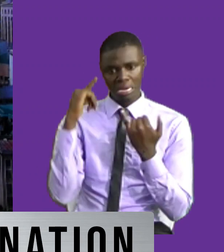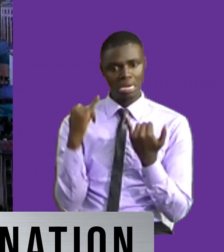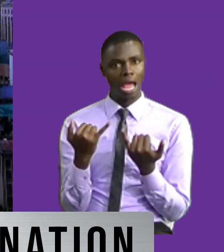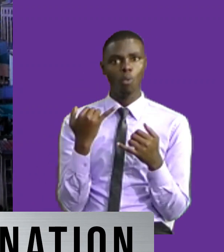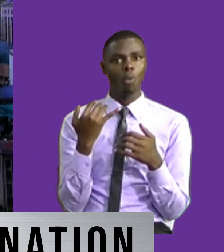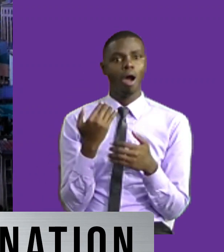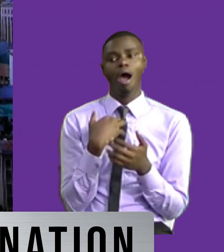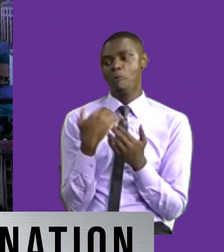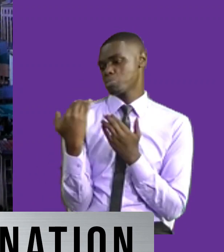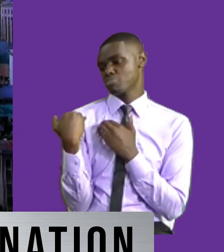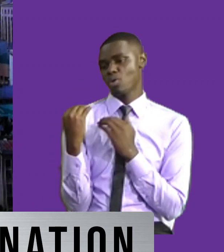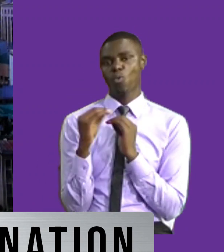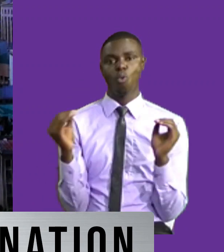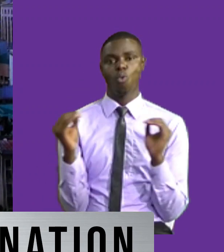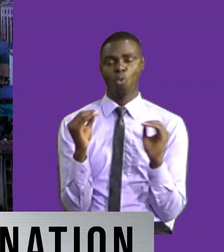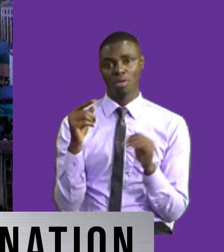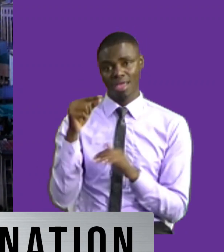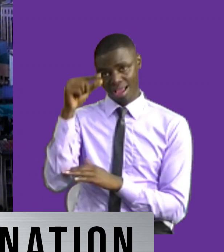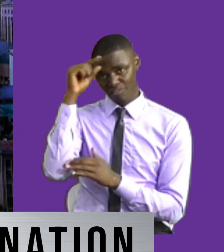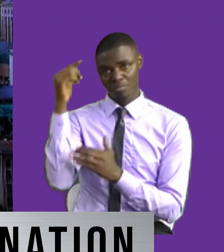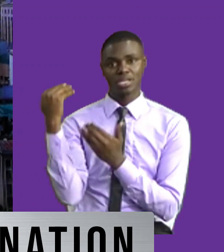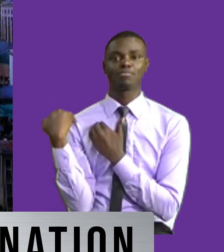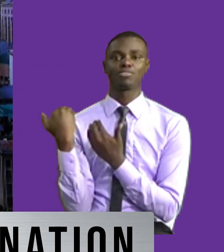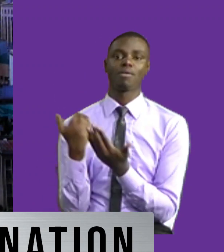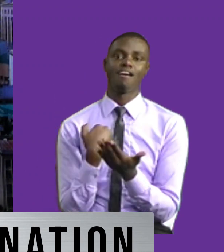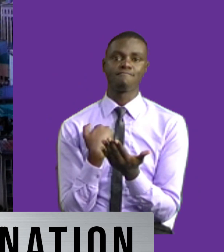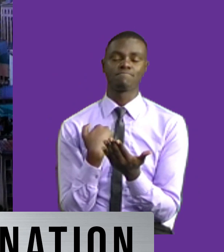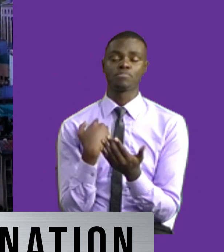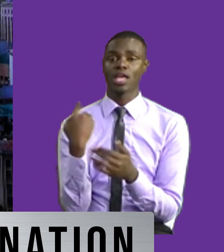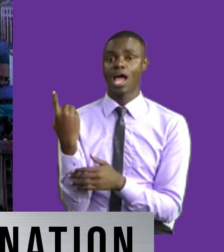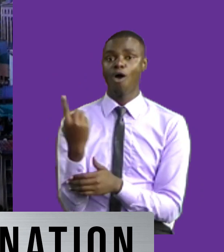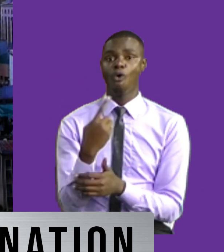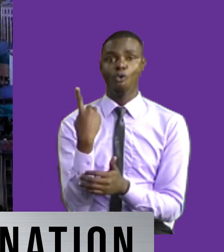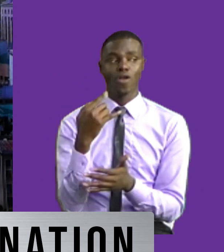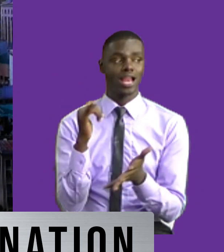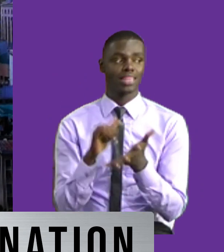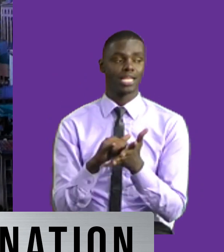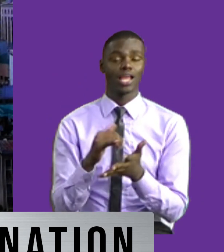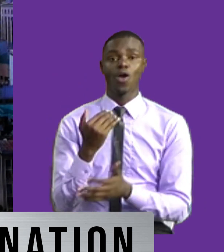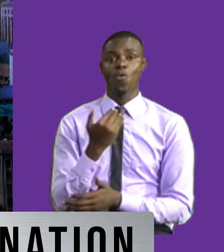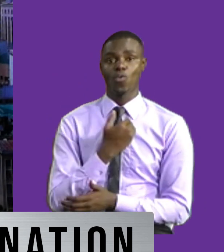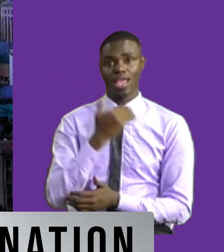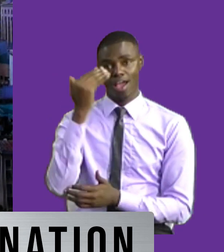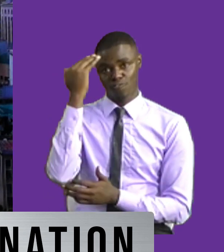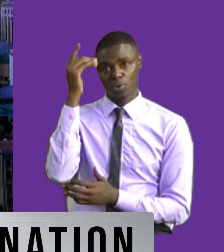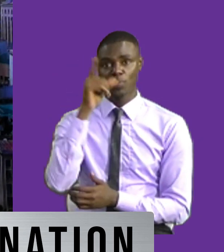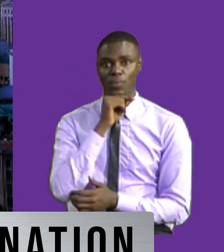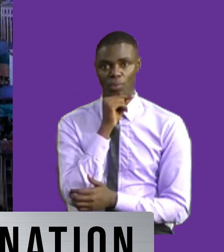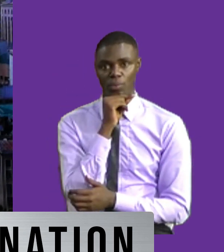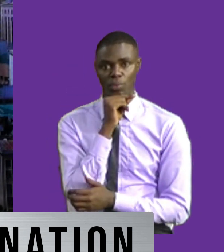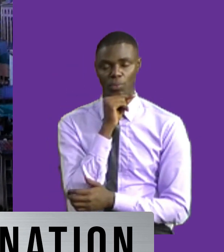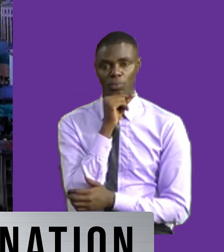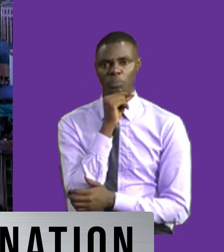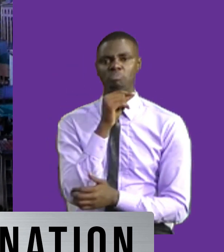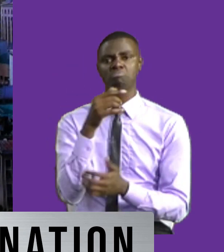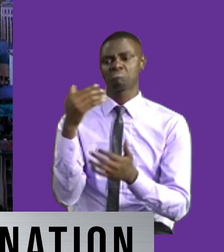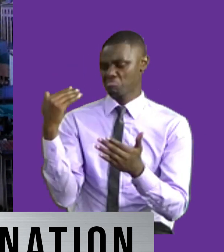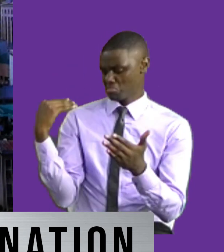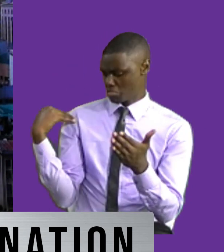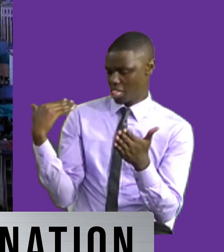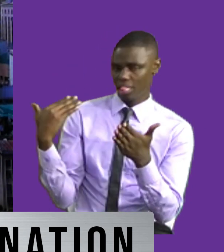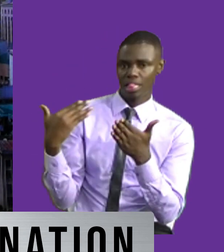not having its role. Government still has its role. It's only that we've realized that so